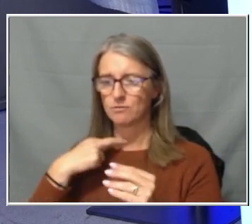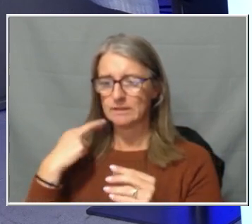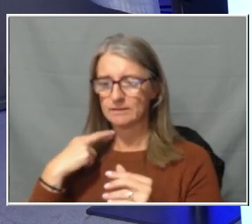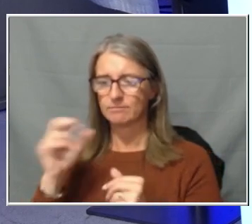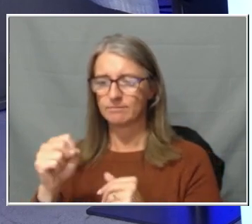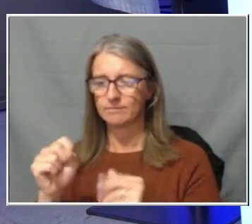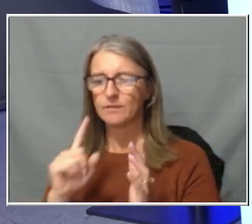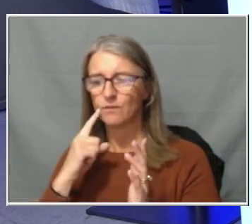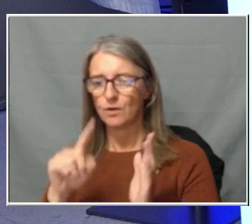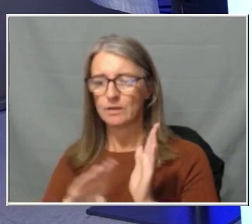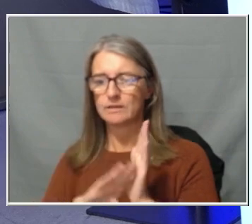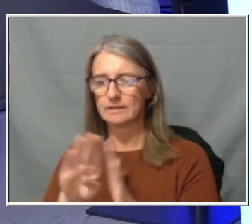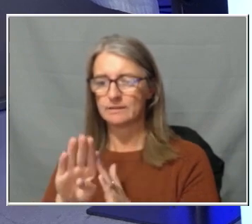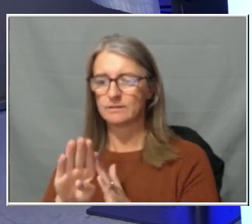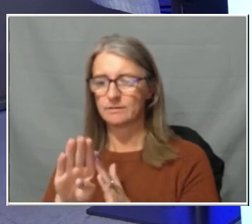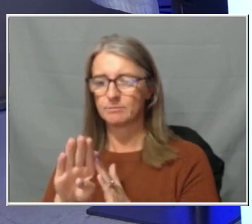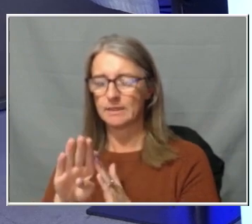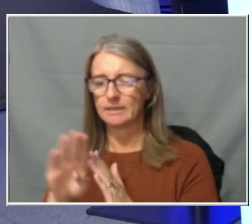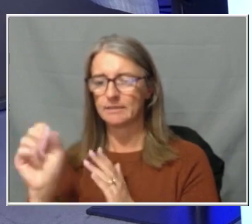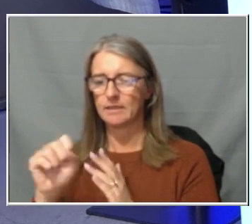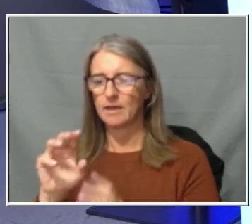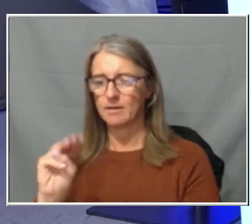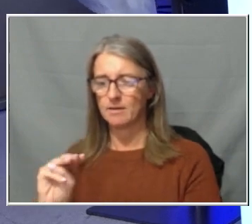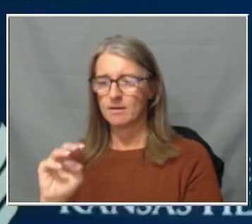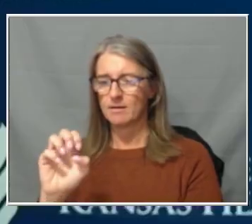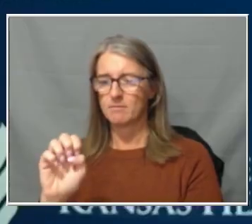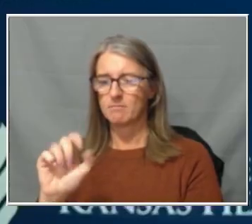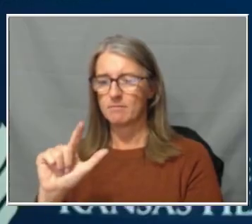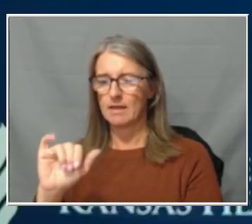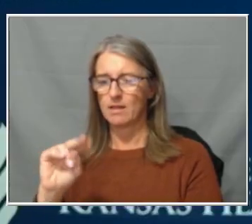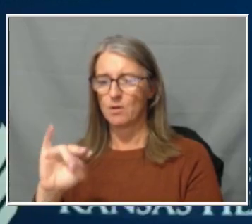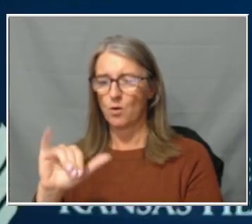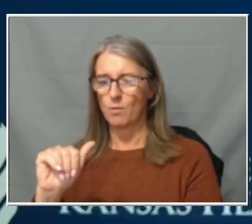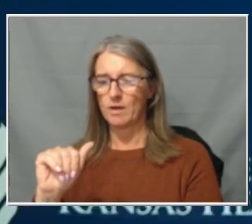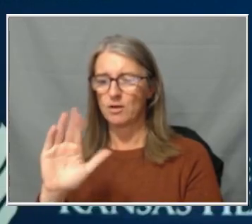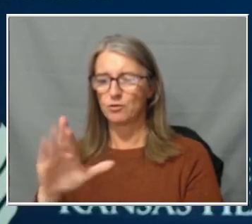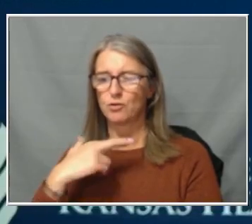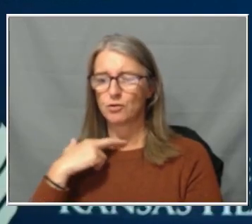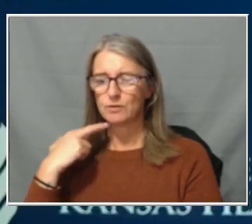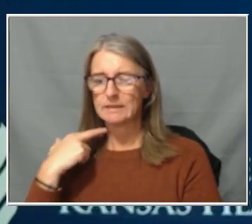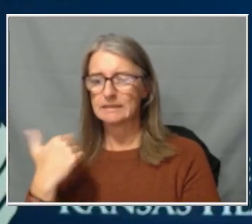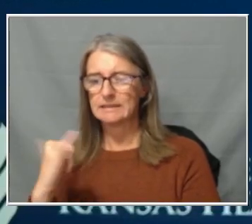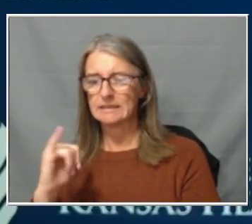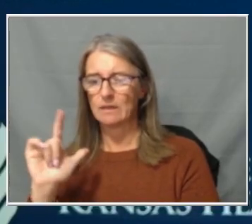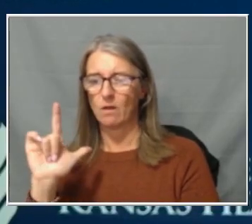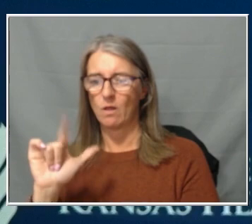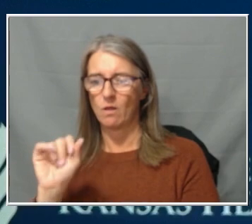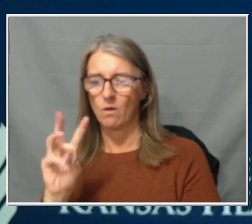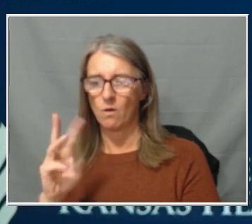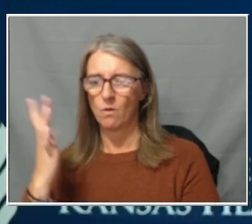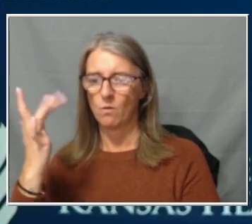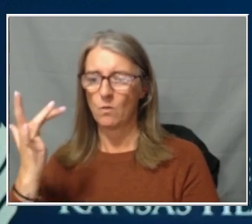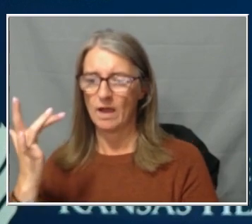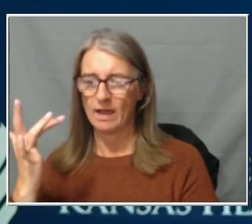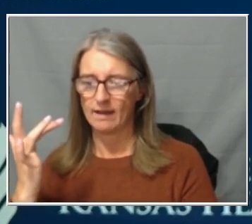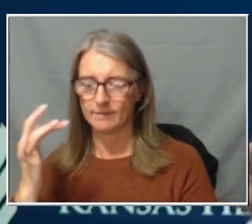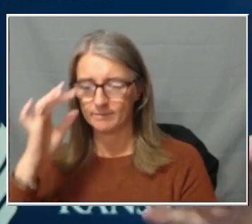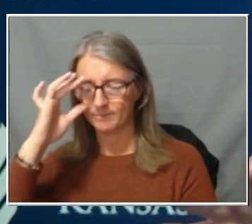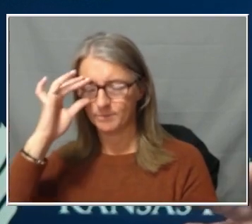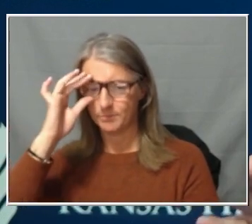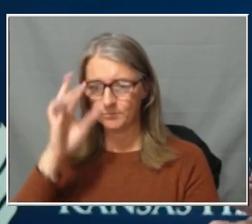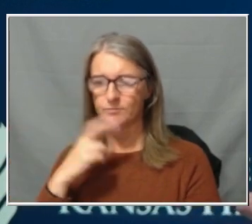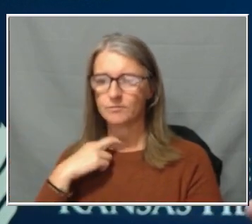for developing melanoma. But having said that, your risk is still relatively low. Why? Right? Because the risk